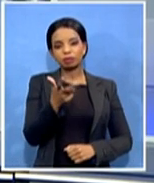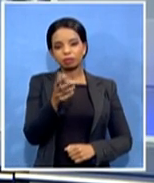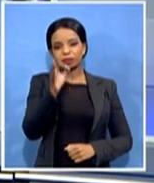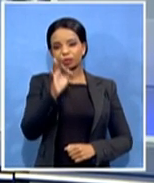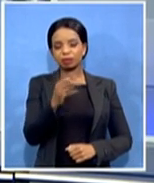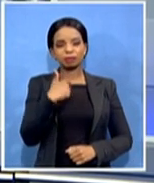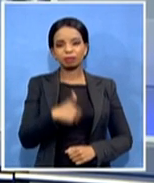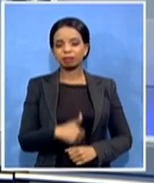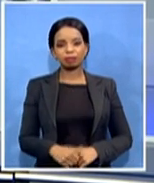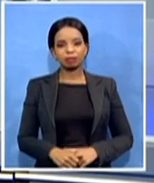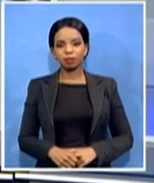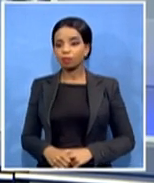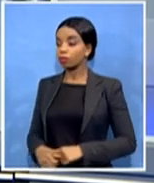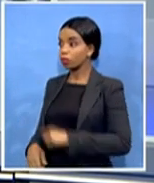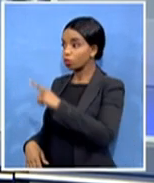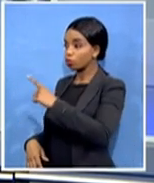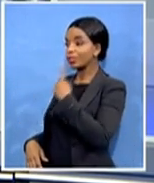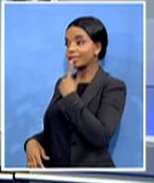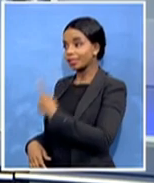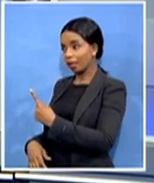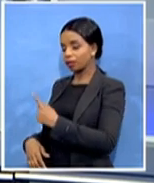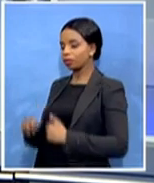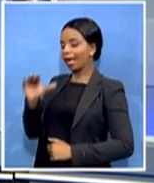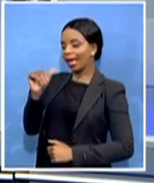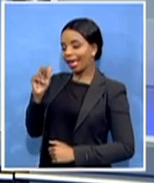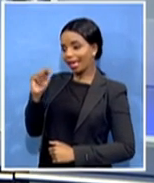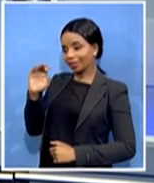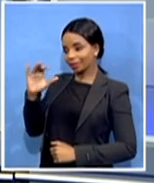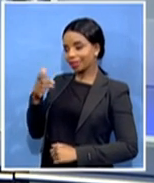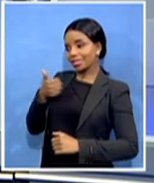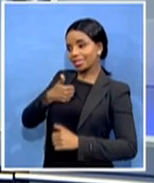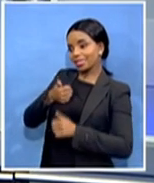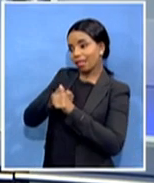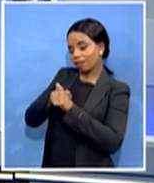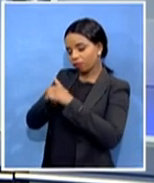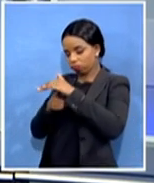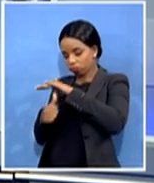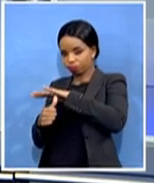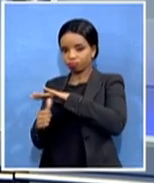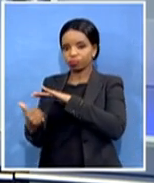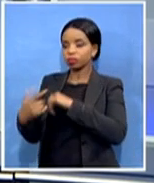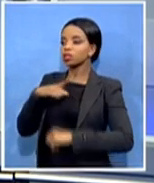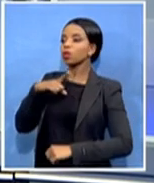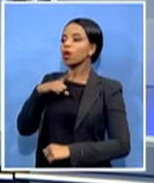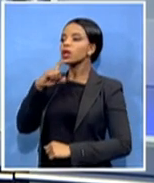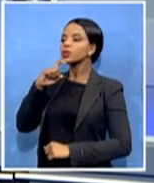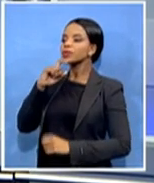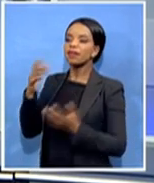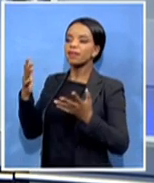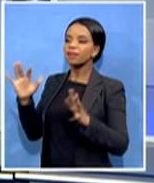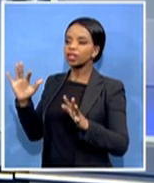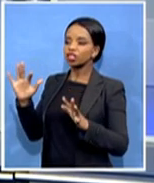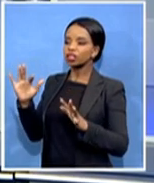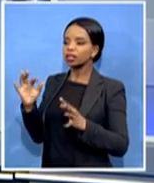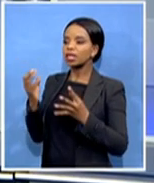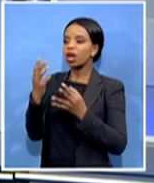itself in order to pay back this money for using, for hitching a ride on this plane. Would you say that the ANC was